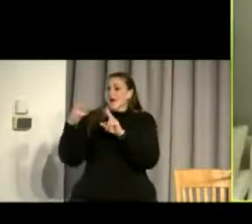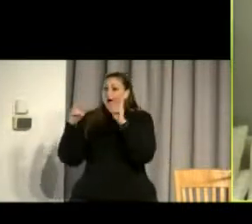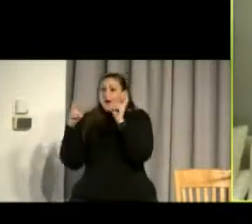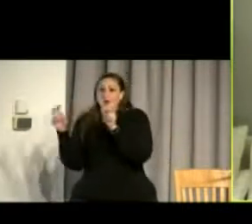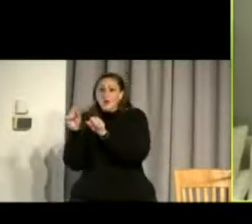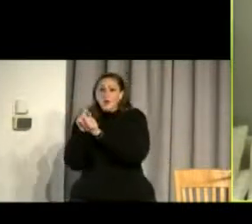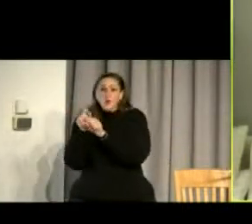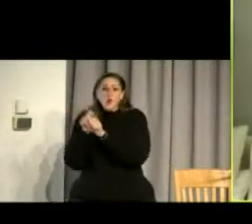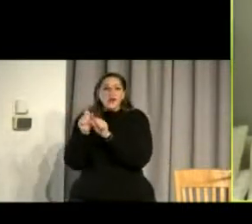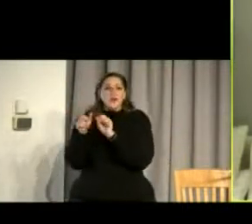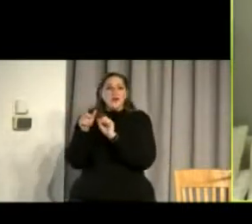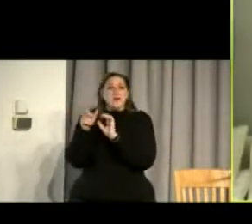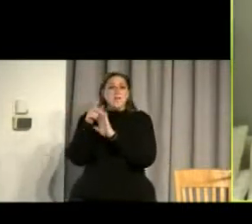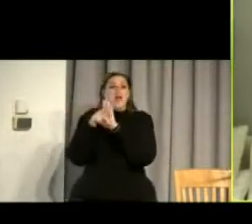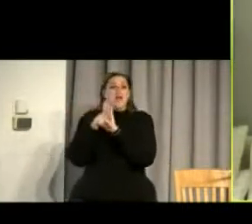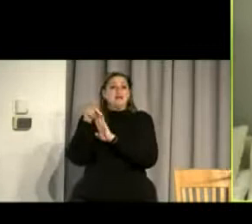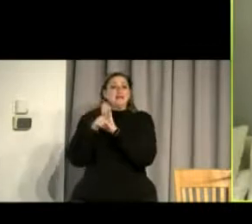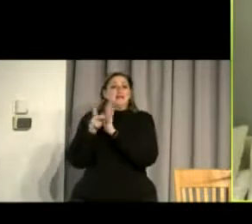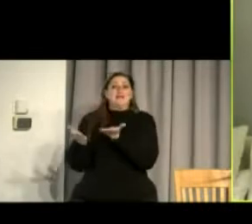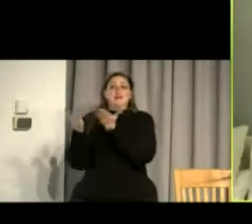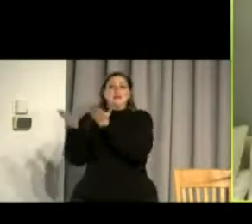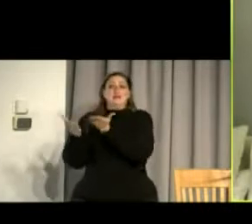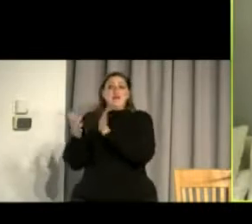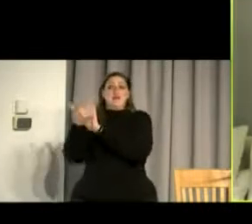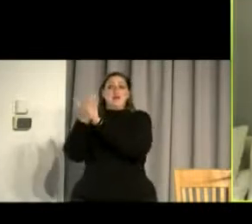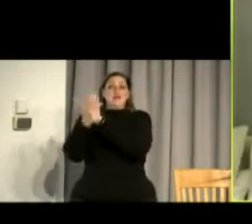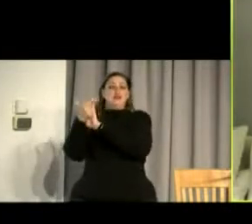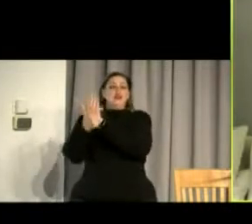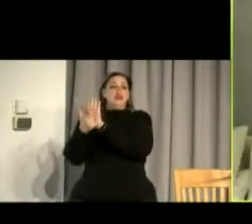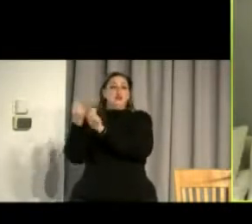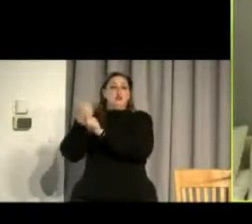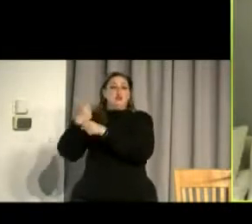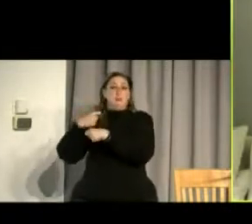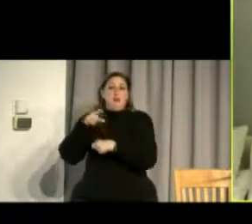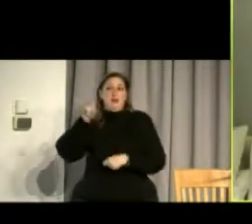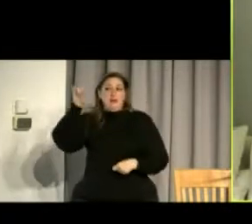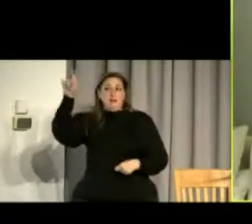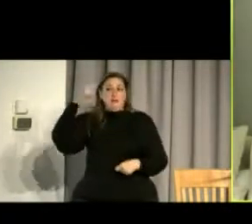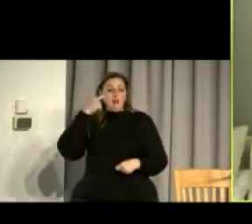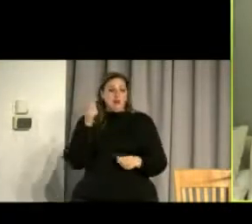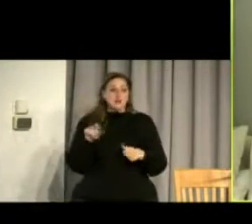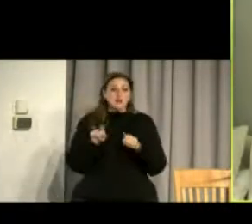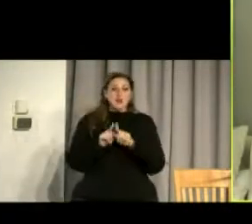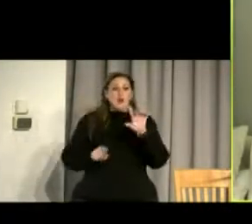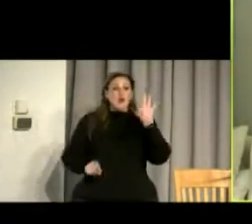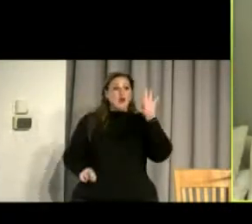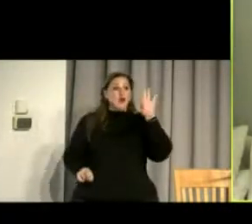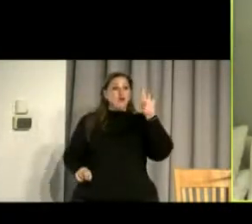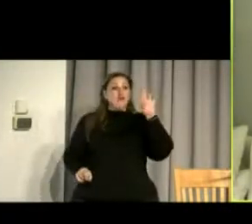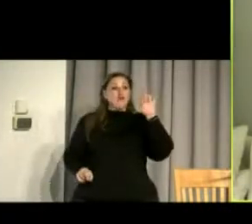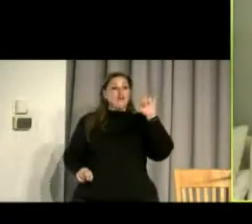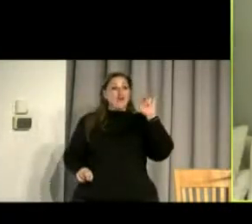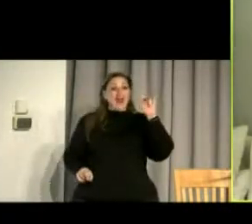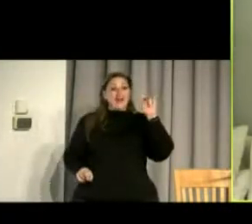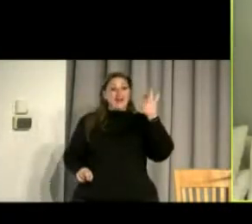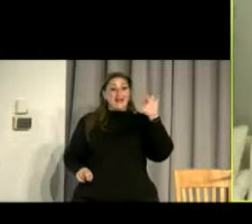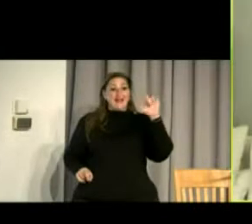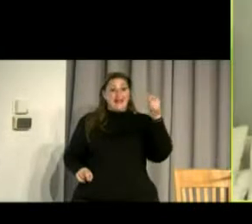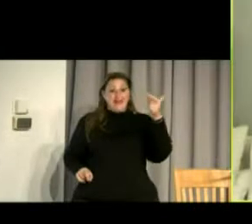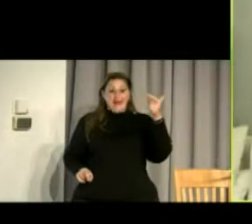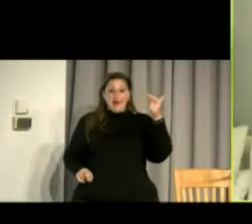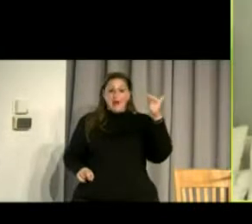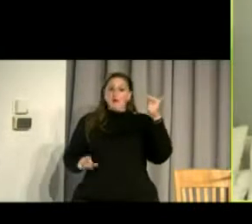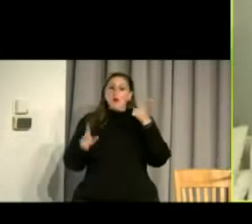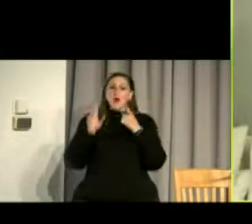push policy that actually addresses some of the climate issues, including fracking. Another